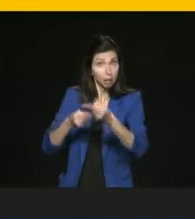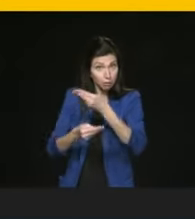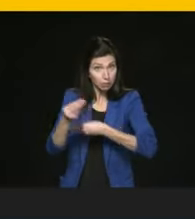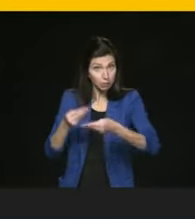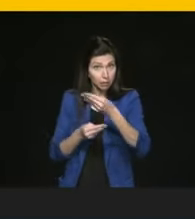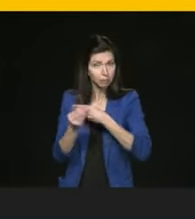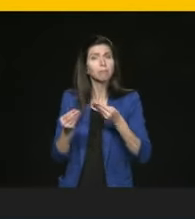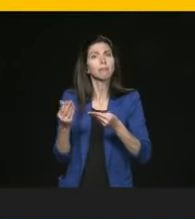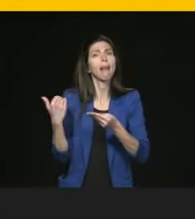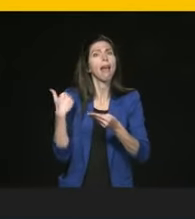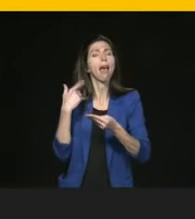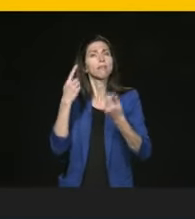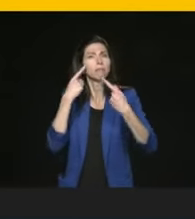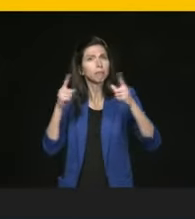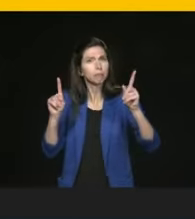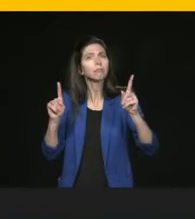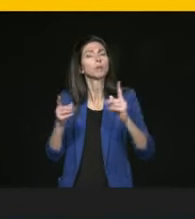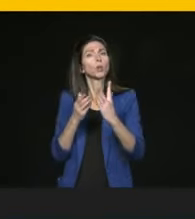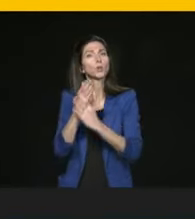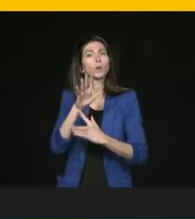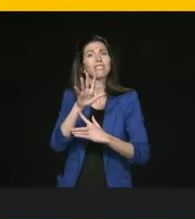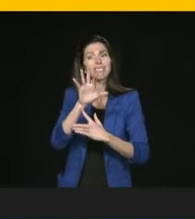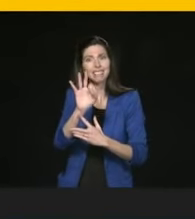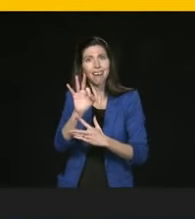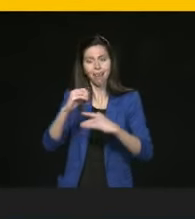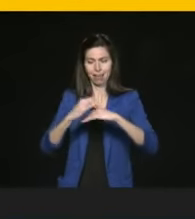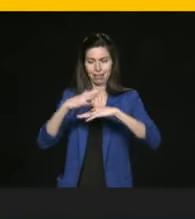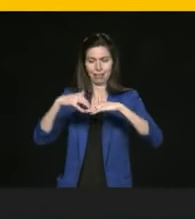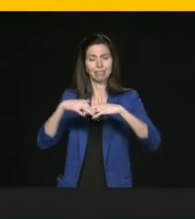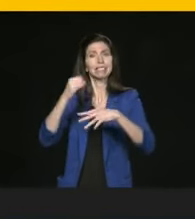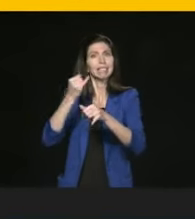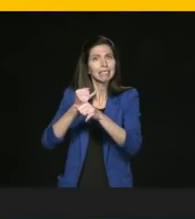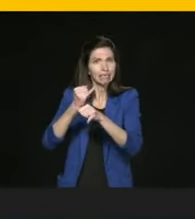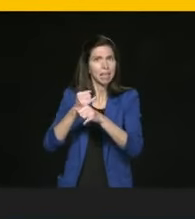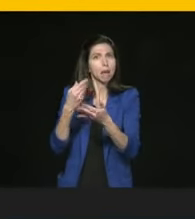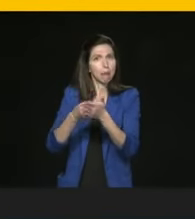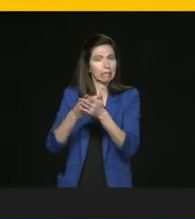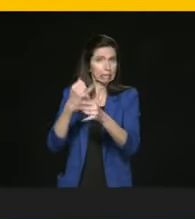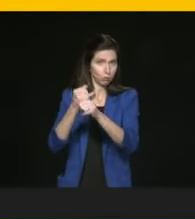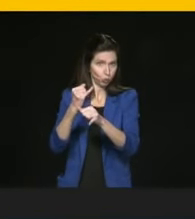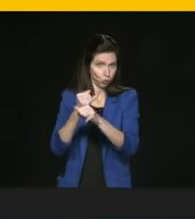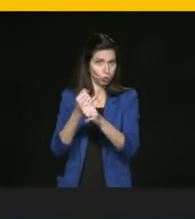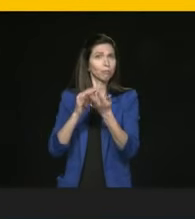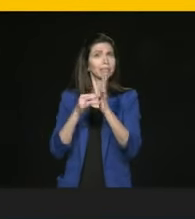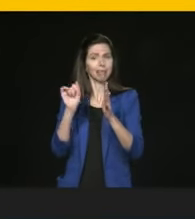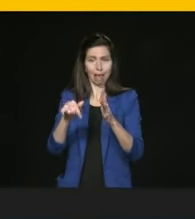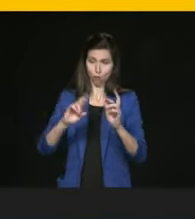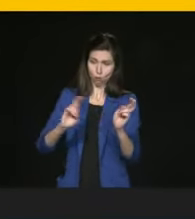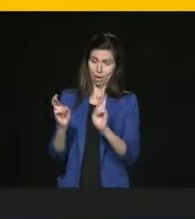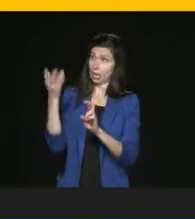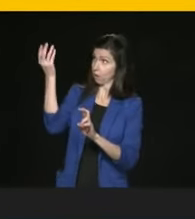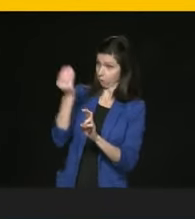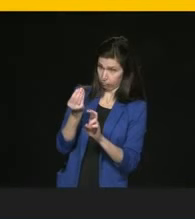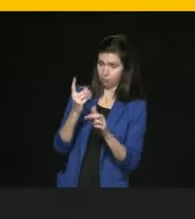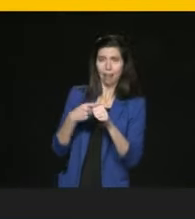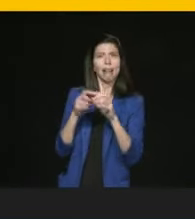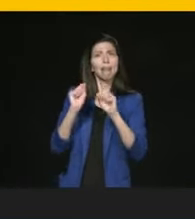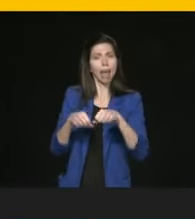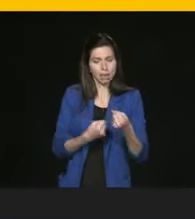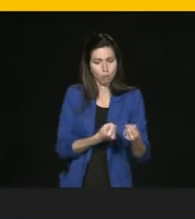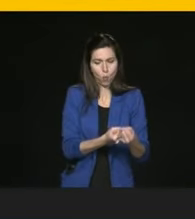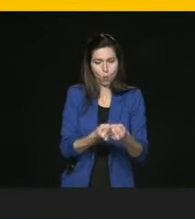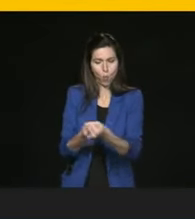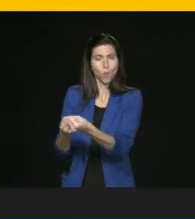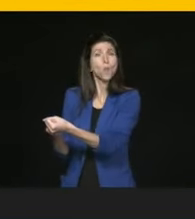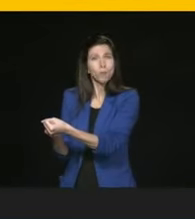institutions, enabling them to keep supporting the thousands of small and medium First Nations, Inuit, and